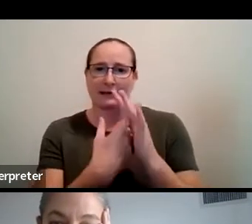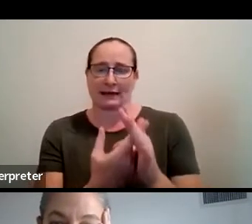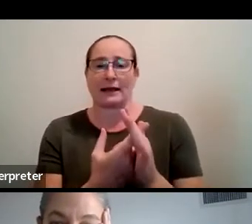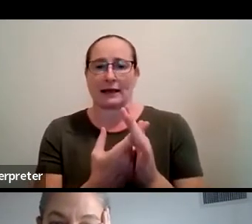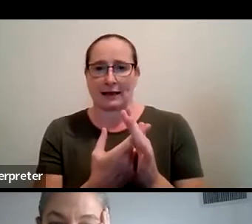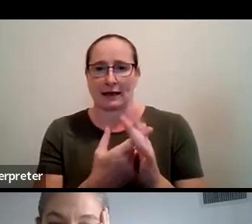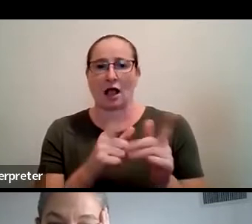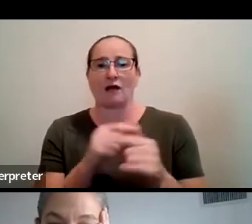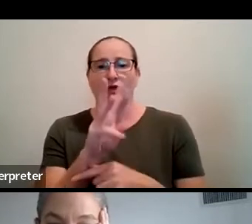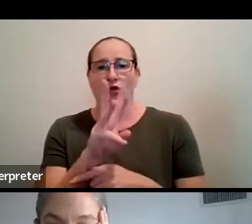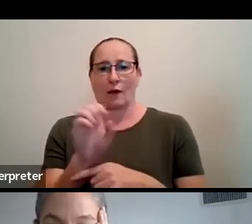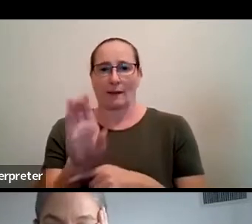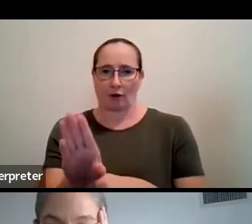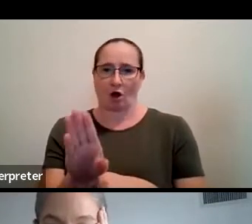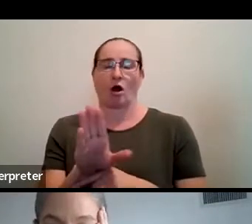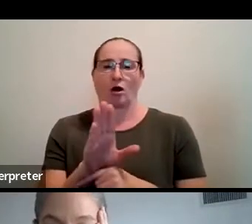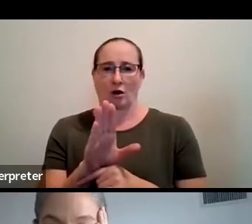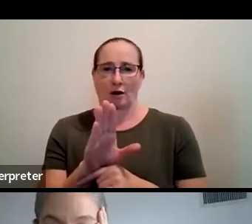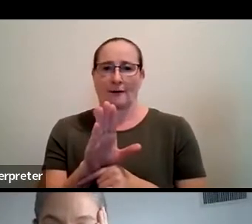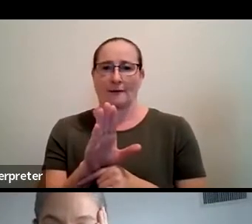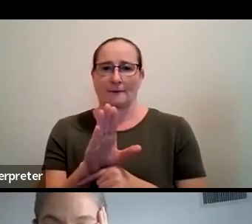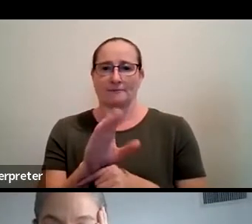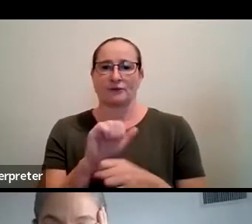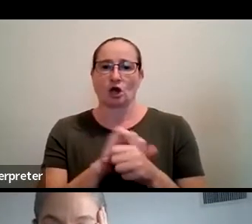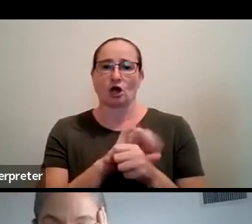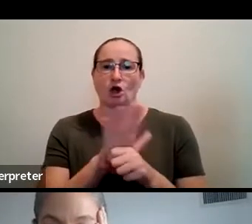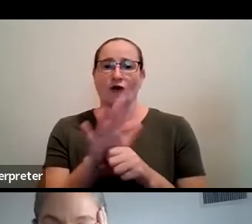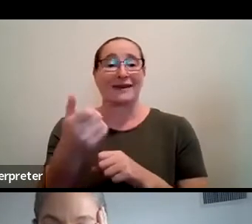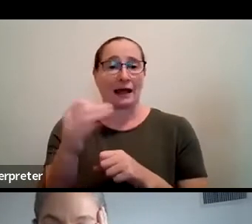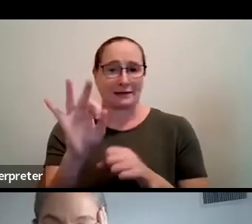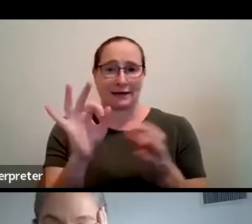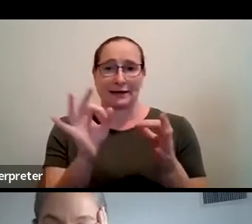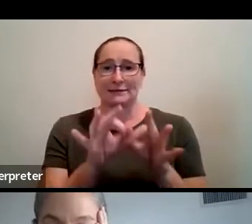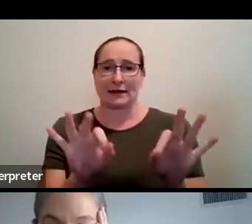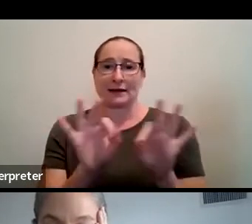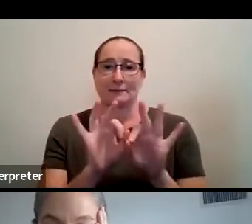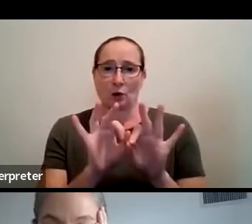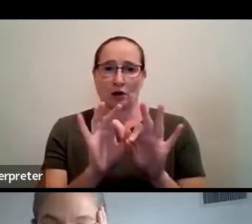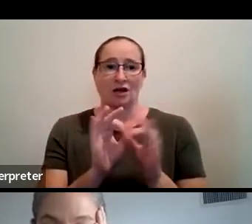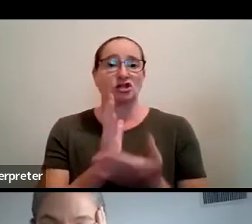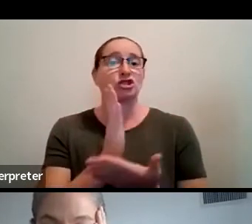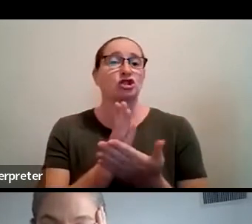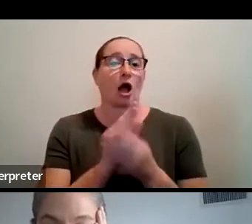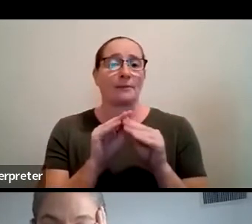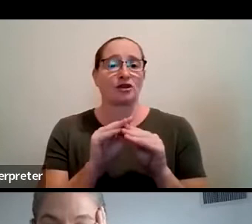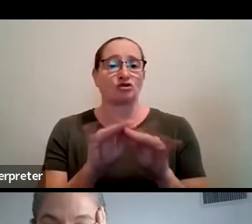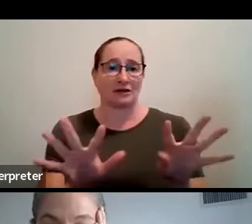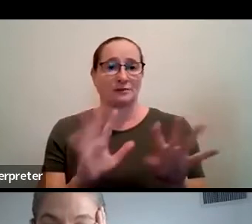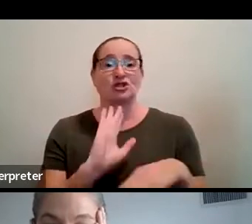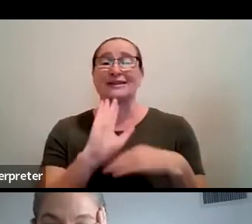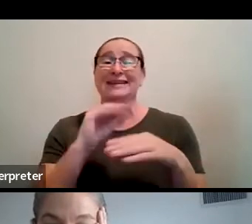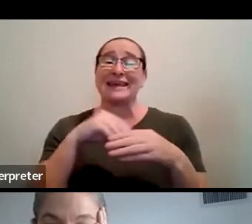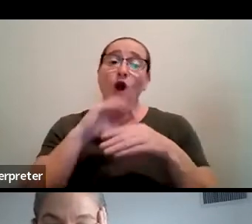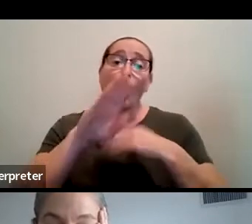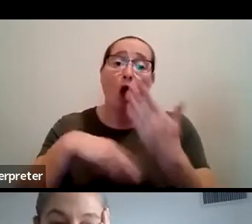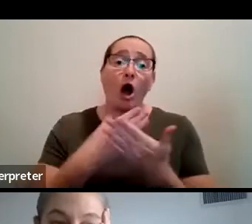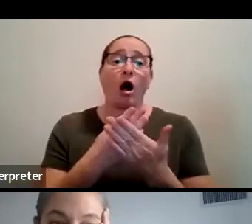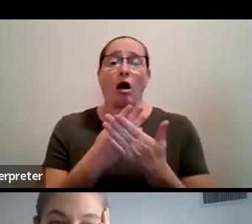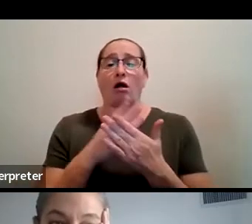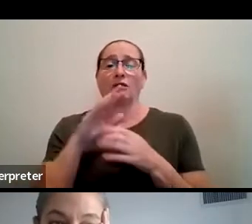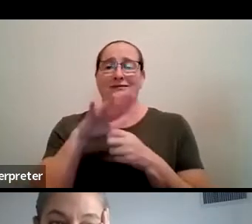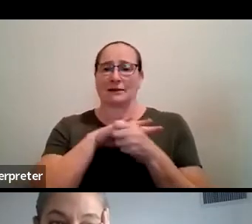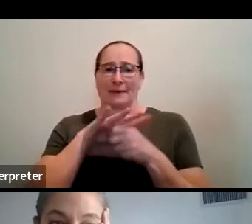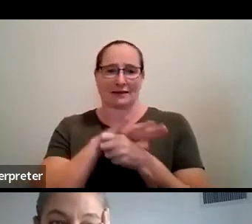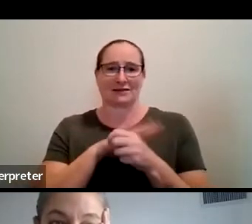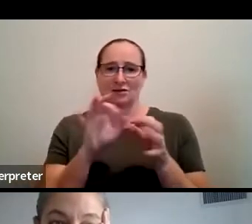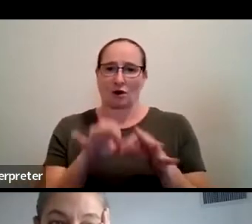this webinar, COVID-19 is important, and stop the transmission in all spaces is very important.